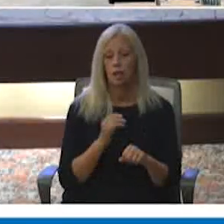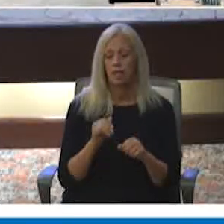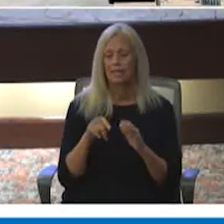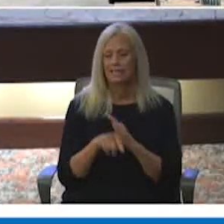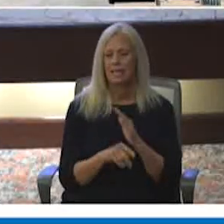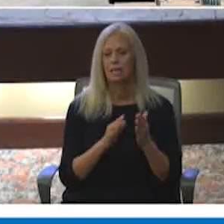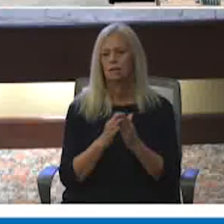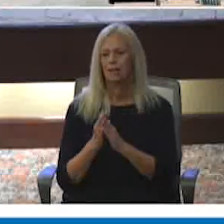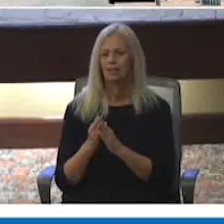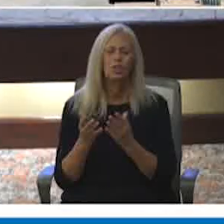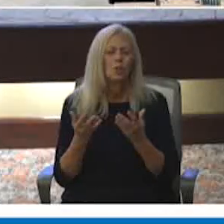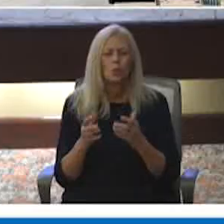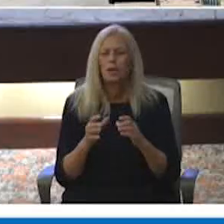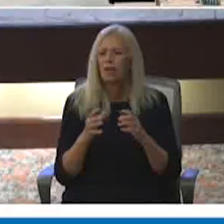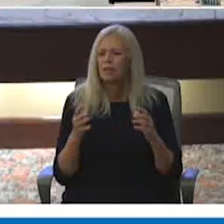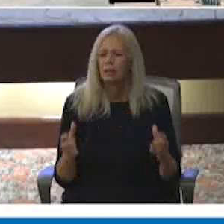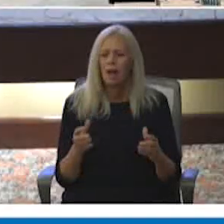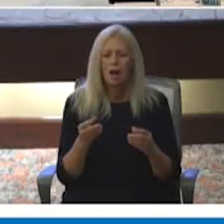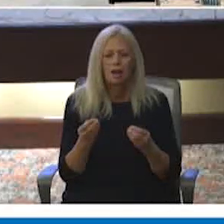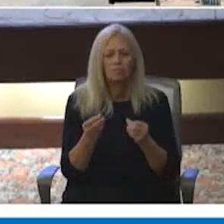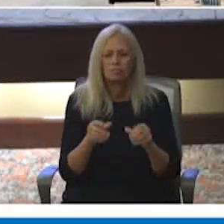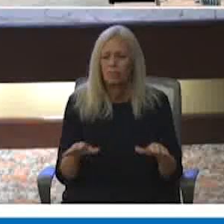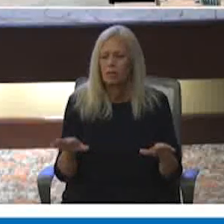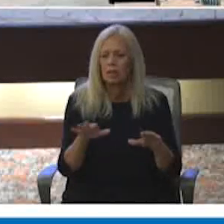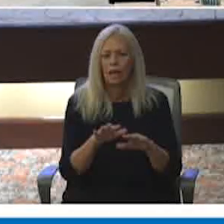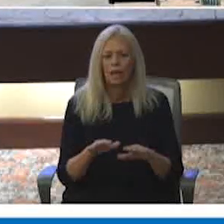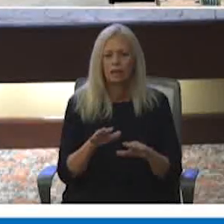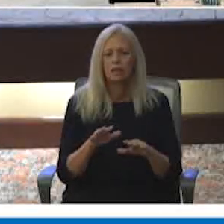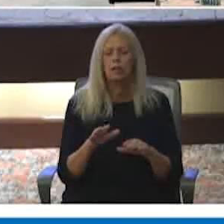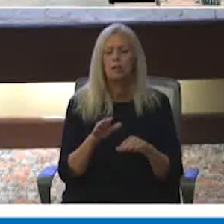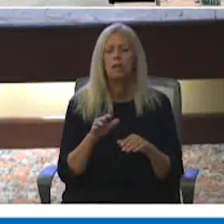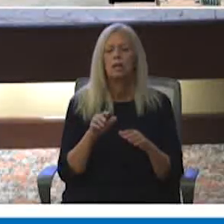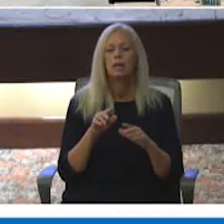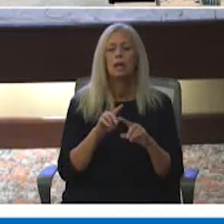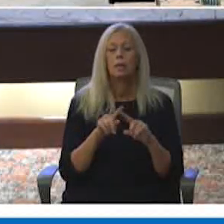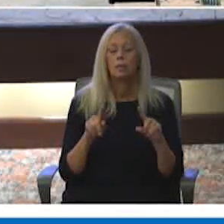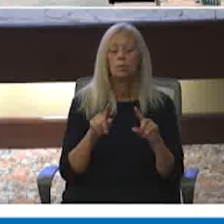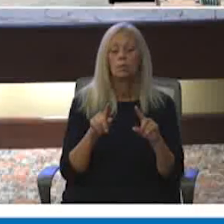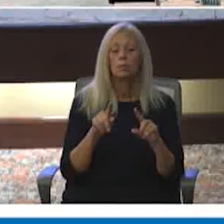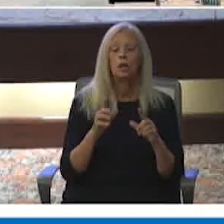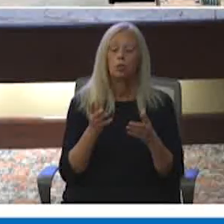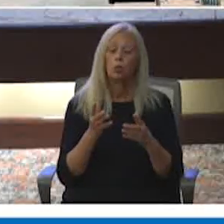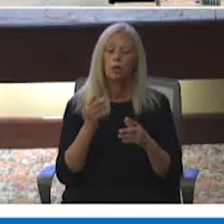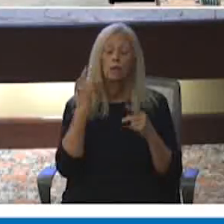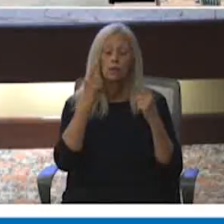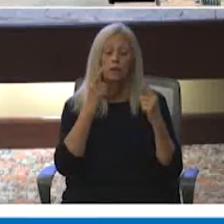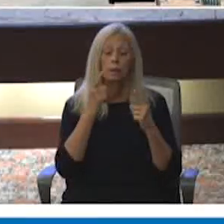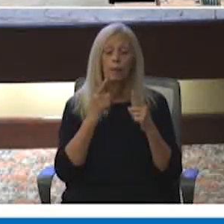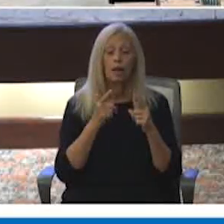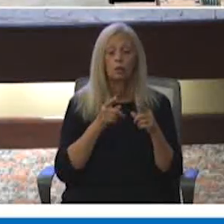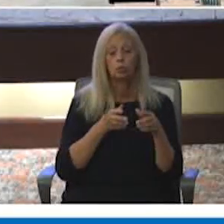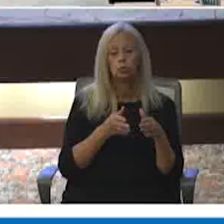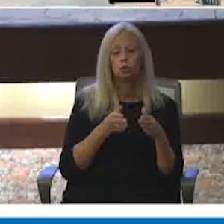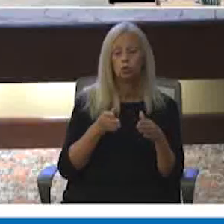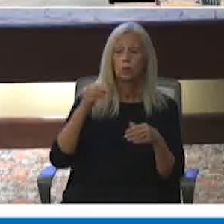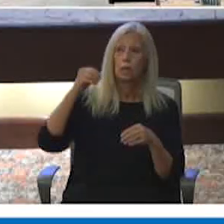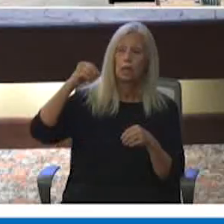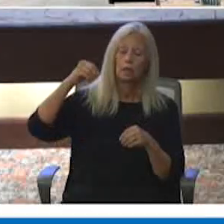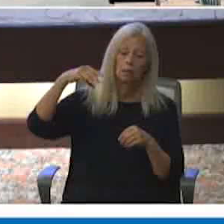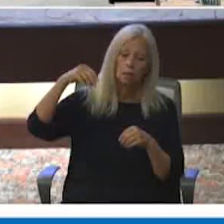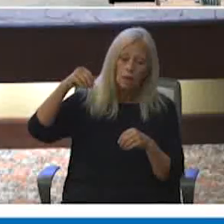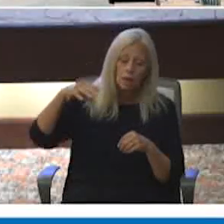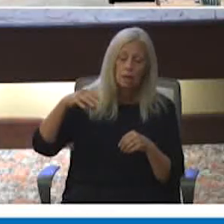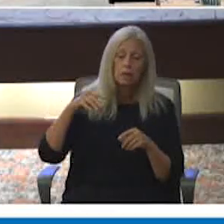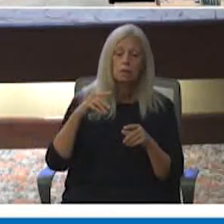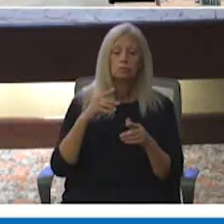want a lot of landscaping in an urban space like a downtown, but you do want to think about street trees, street landscaping. You do want to think